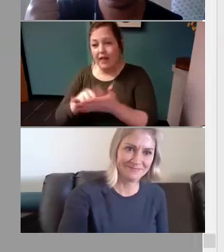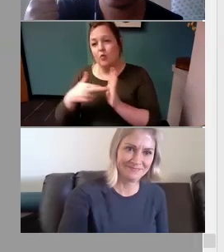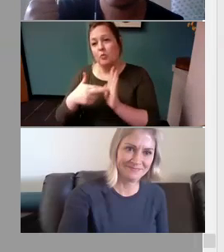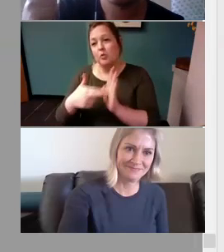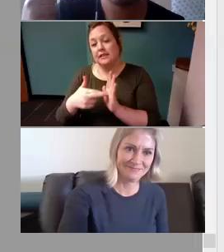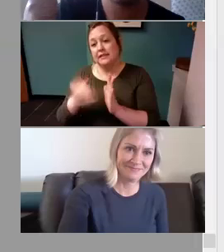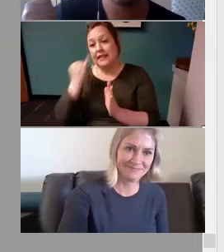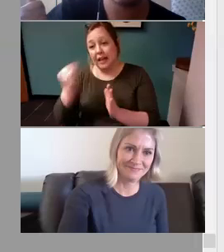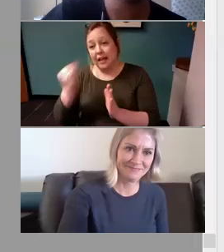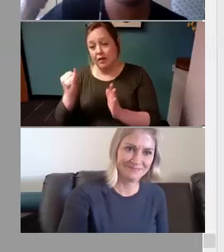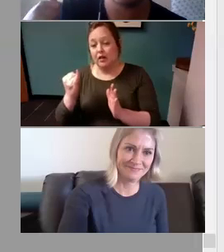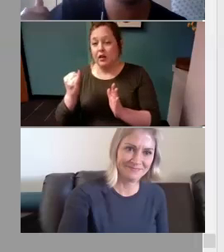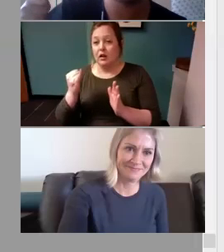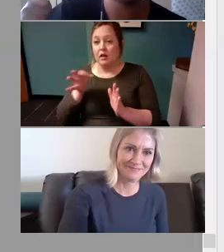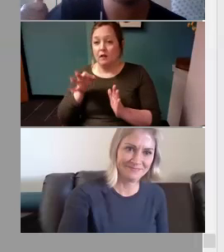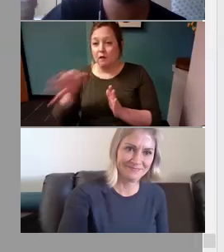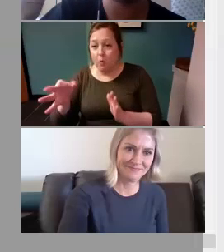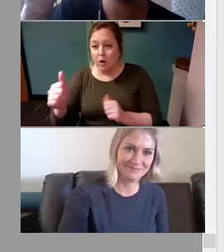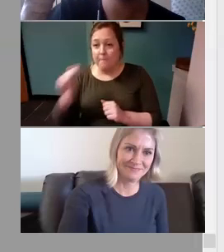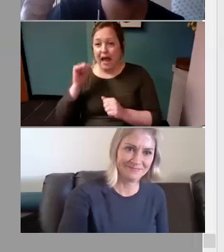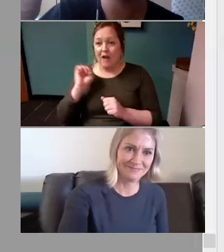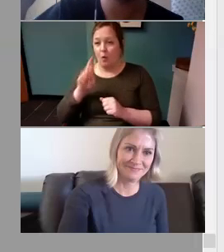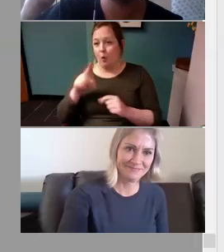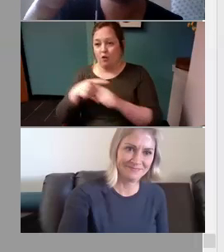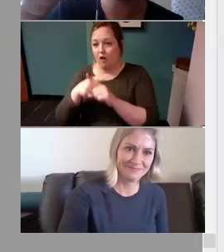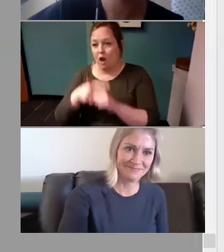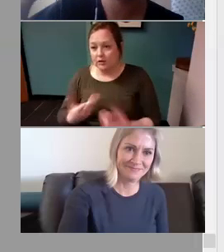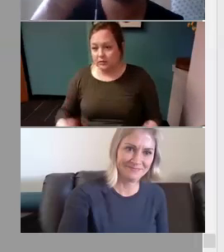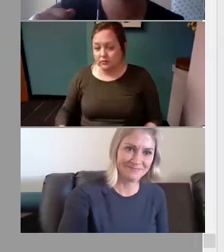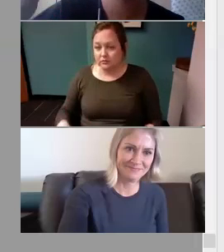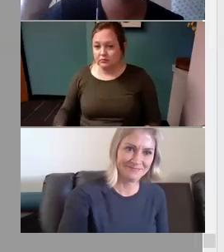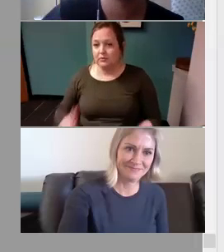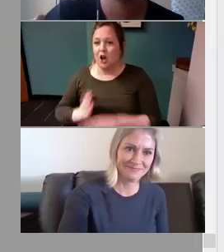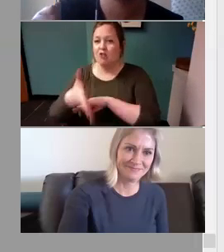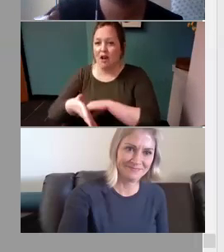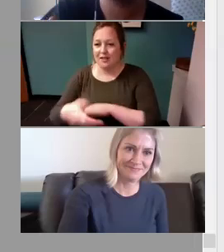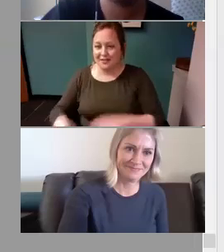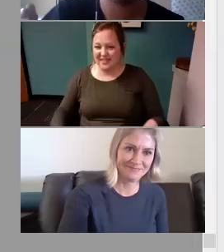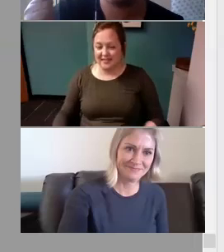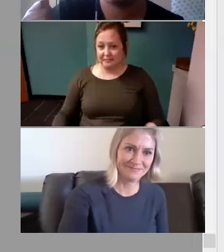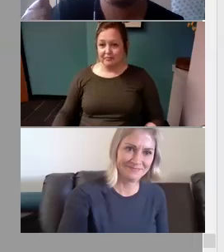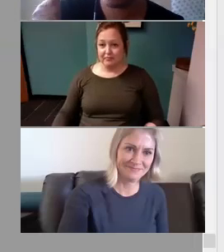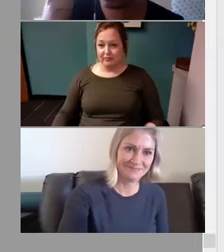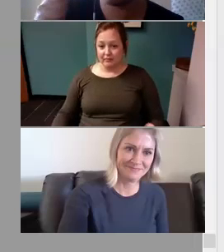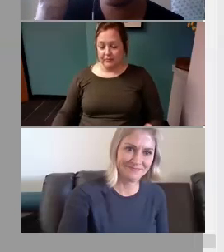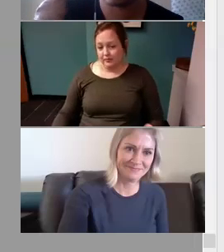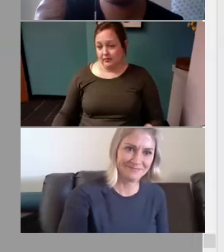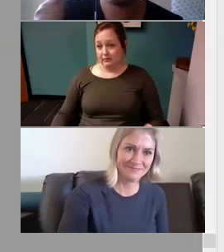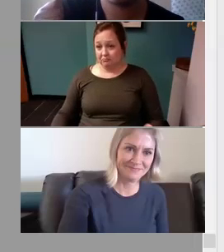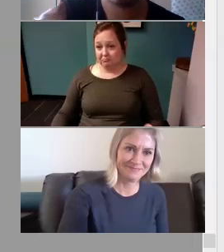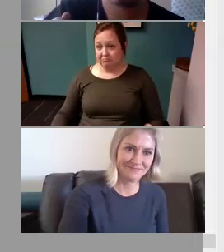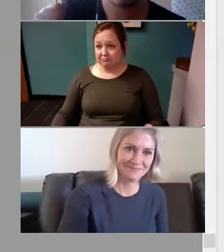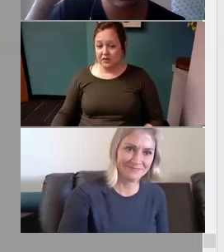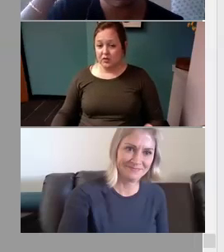edge. On the other hand, tree edges are essentially edges that we are using to actually explore the tree, or they explore the